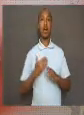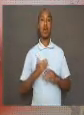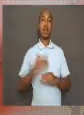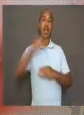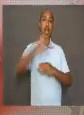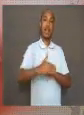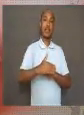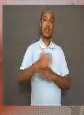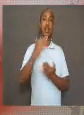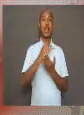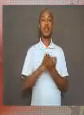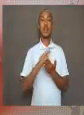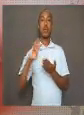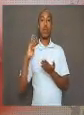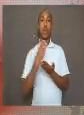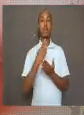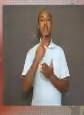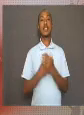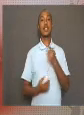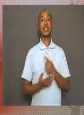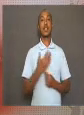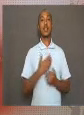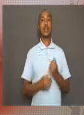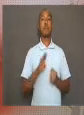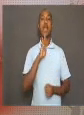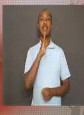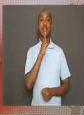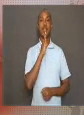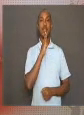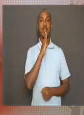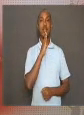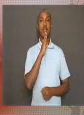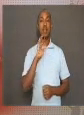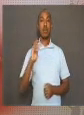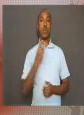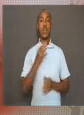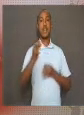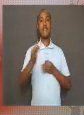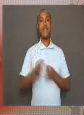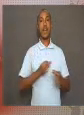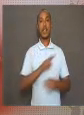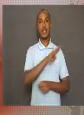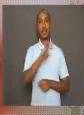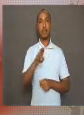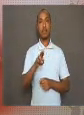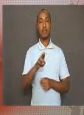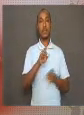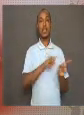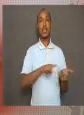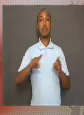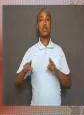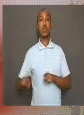In our next lesson, we will be discussing bases. We will define them